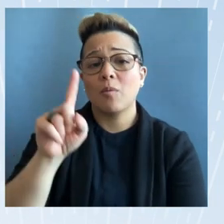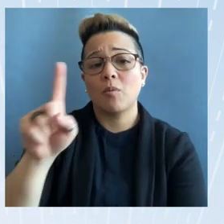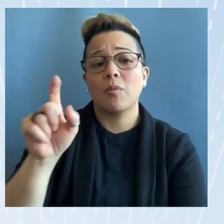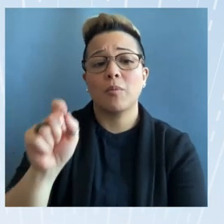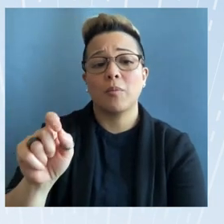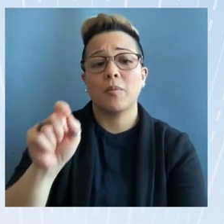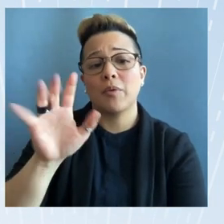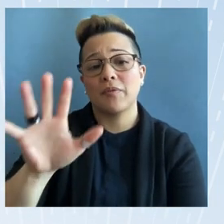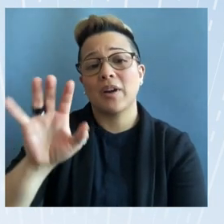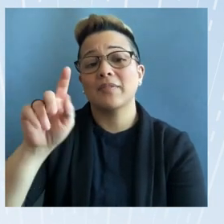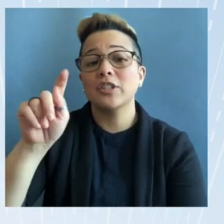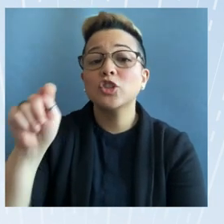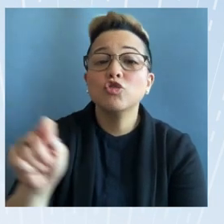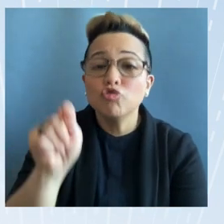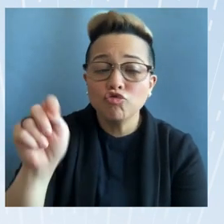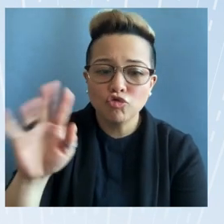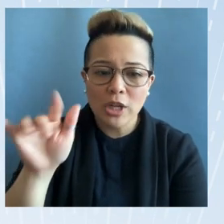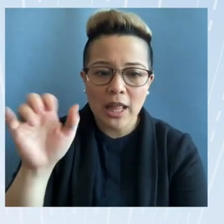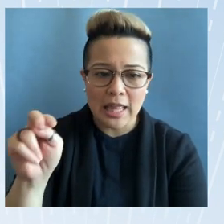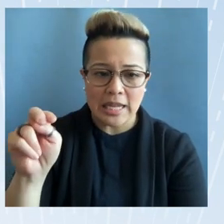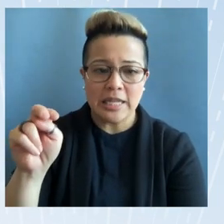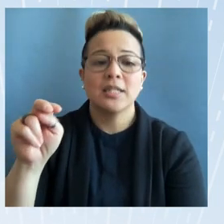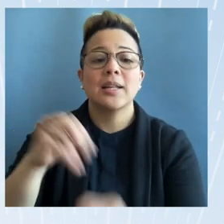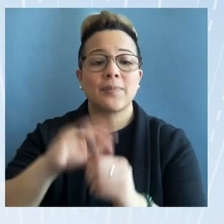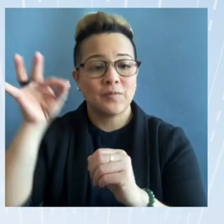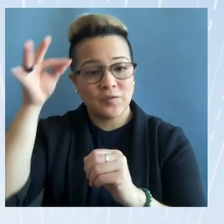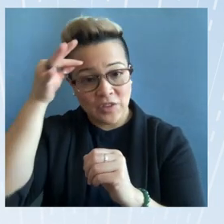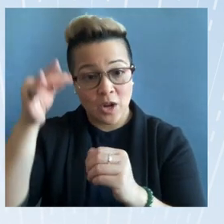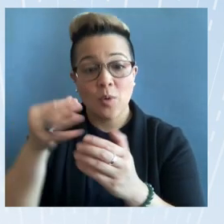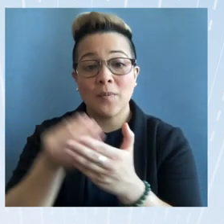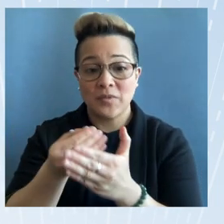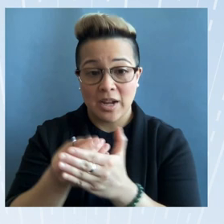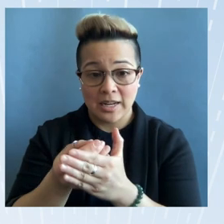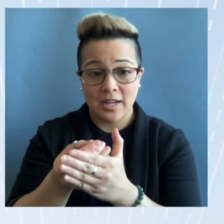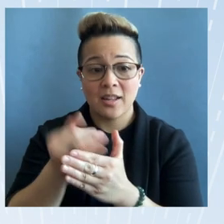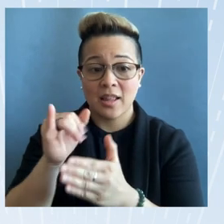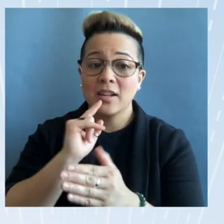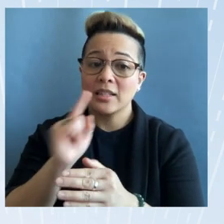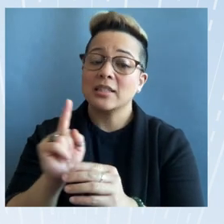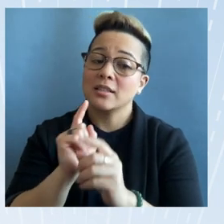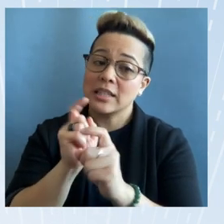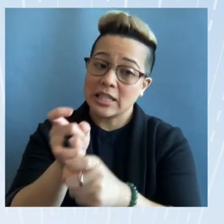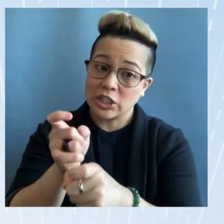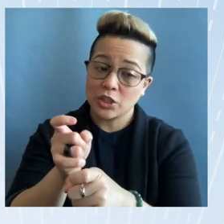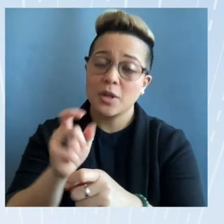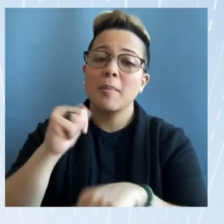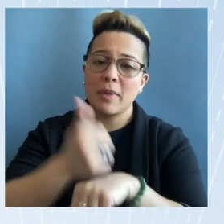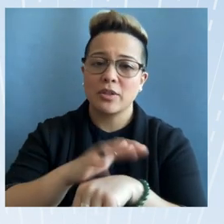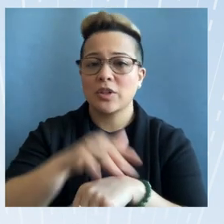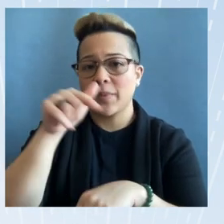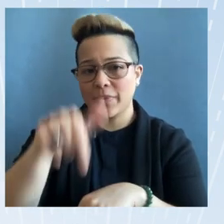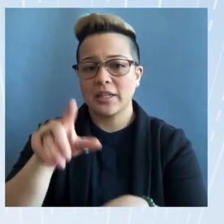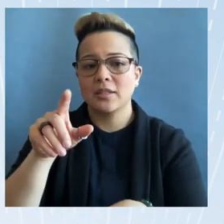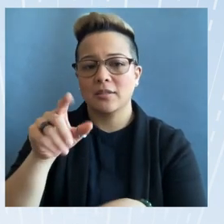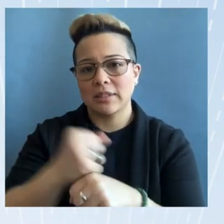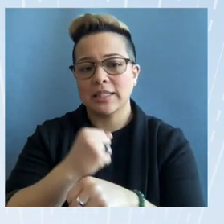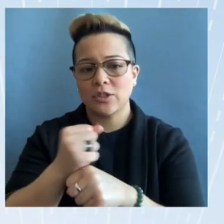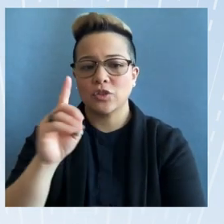some $1.5 trillion in federal funding that is issued based on this statistical